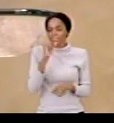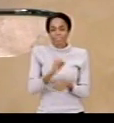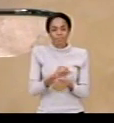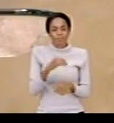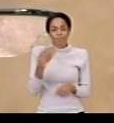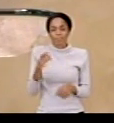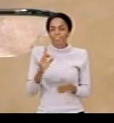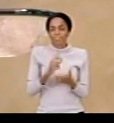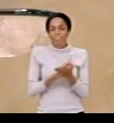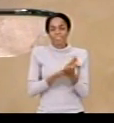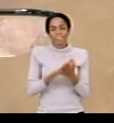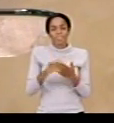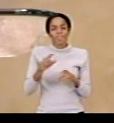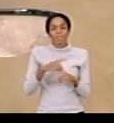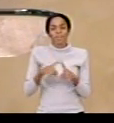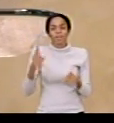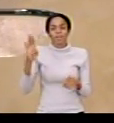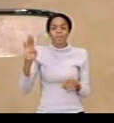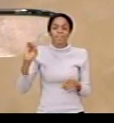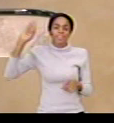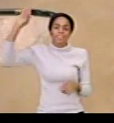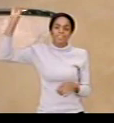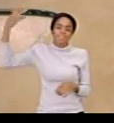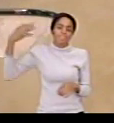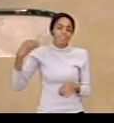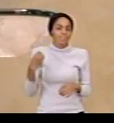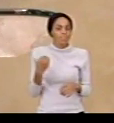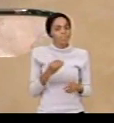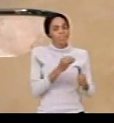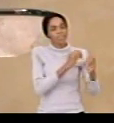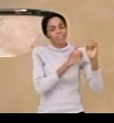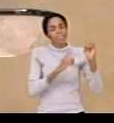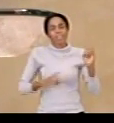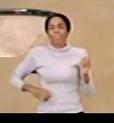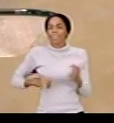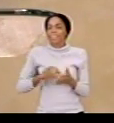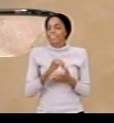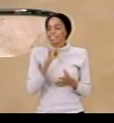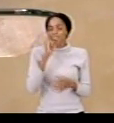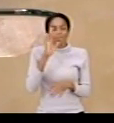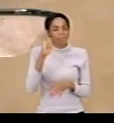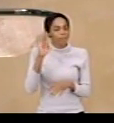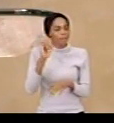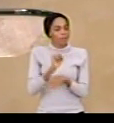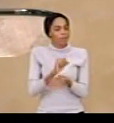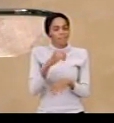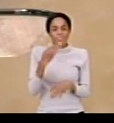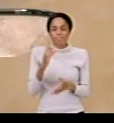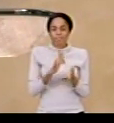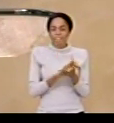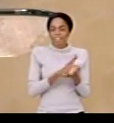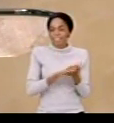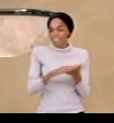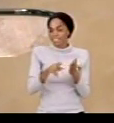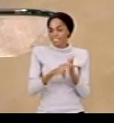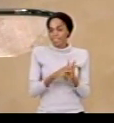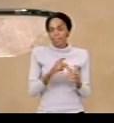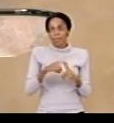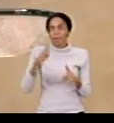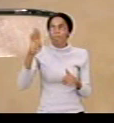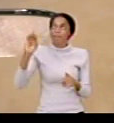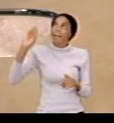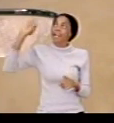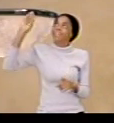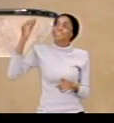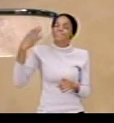works of righteousness, but by his grace alone. It's not by works of righteousness,